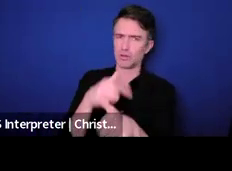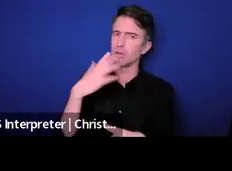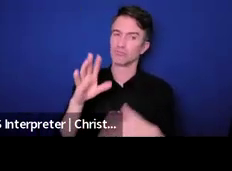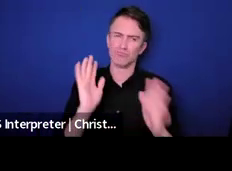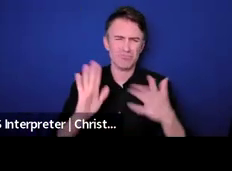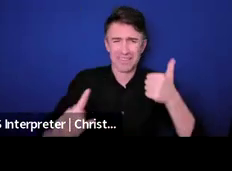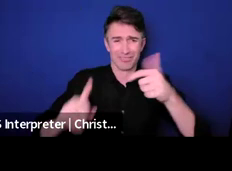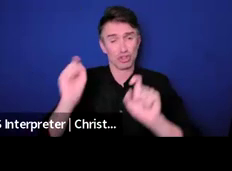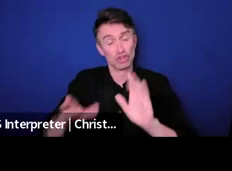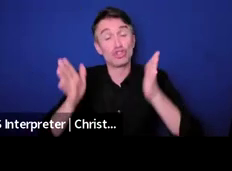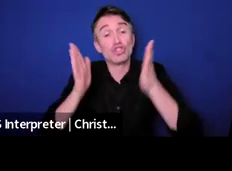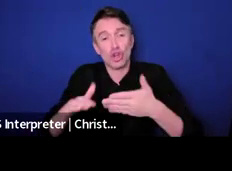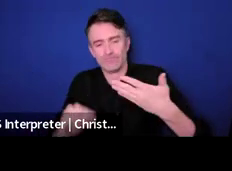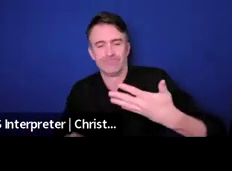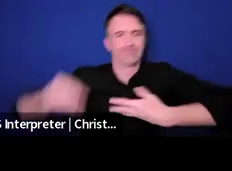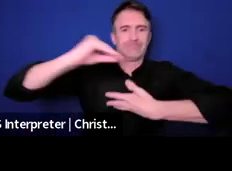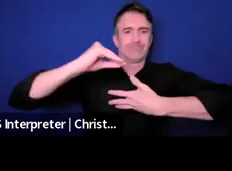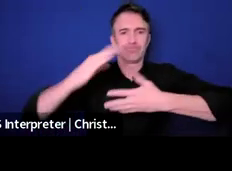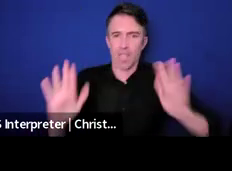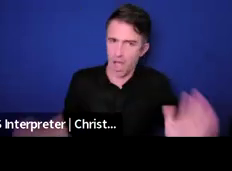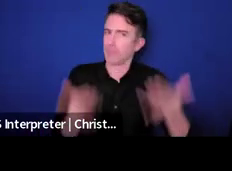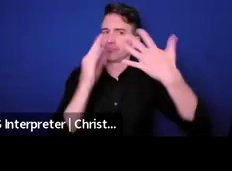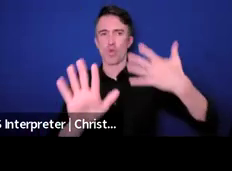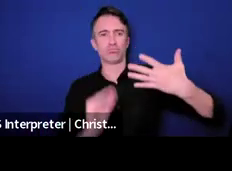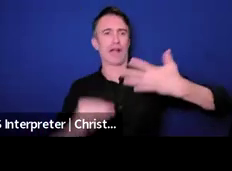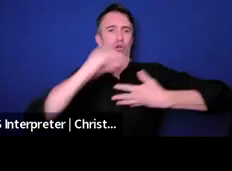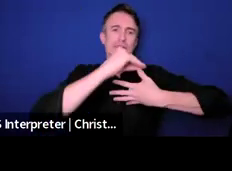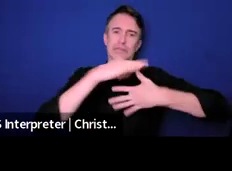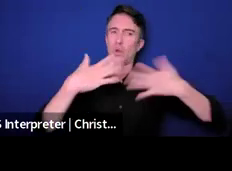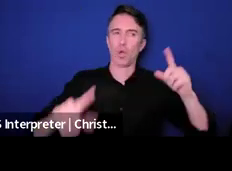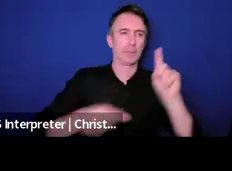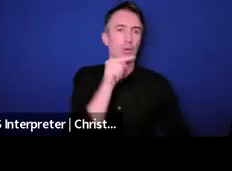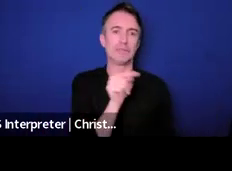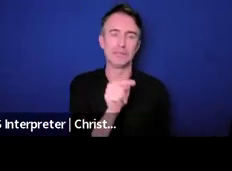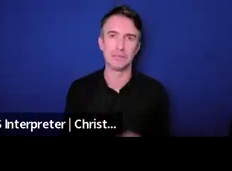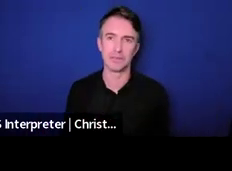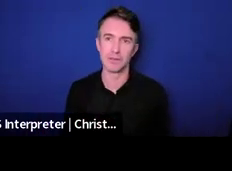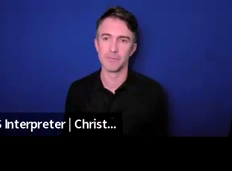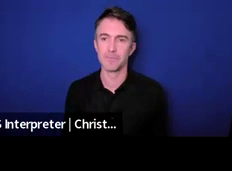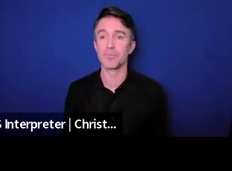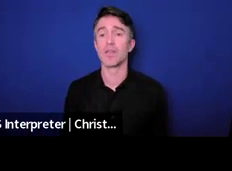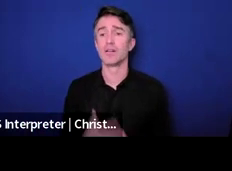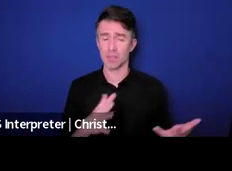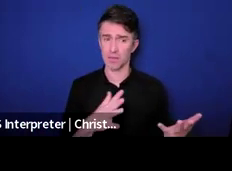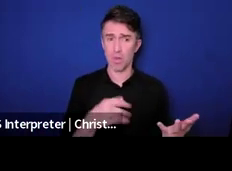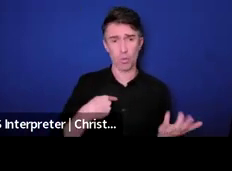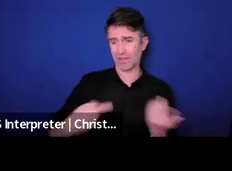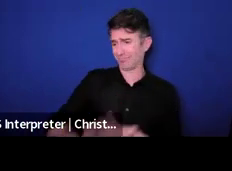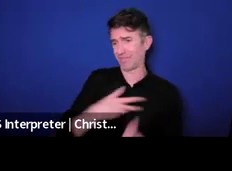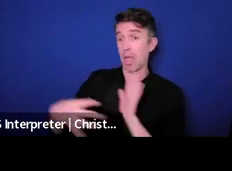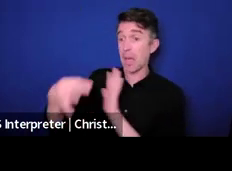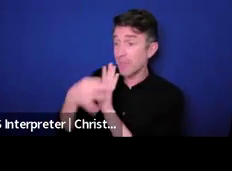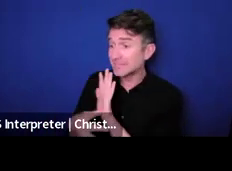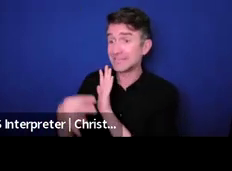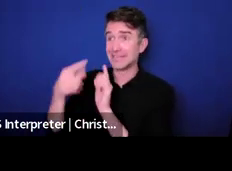recommendation 202, sort of specifically mentions the access to care by children, for example, maternity care, some